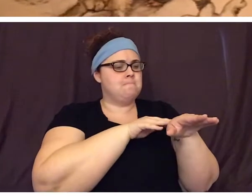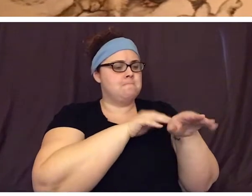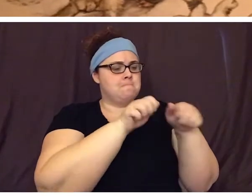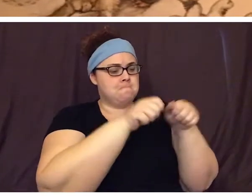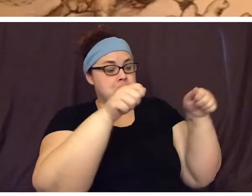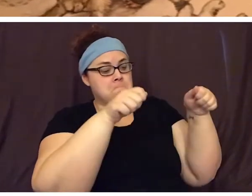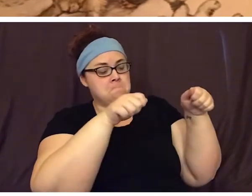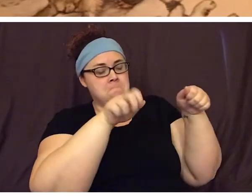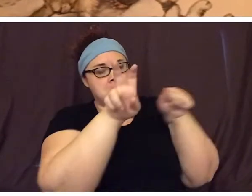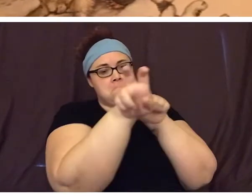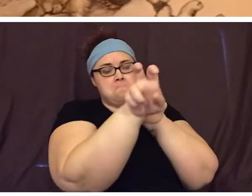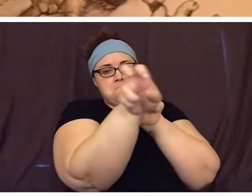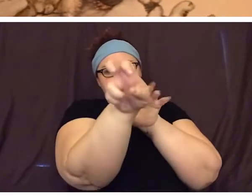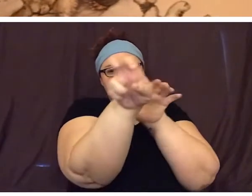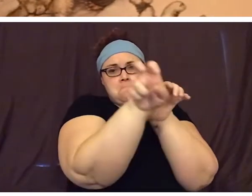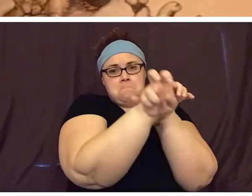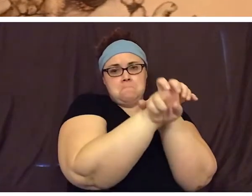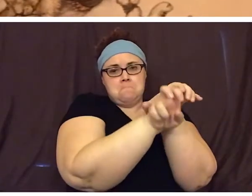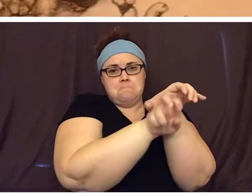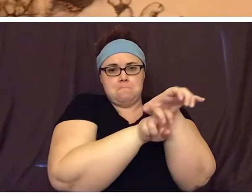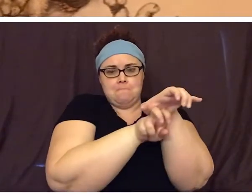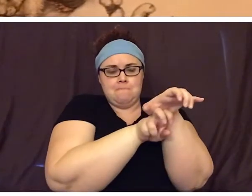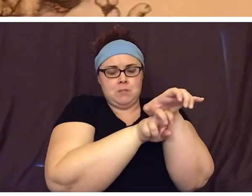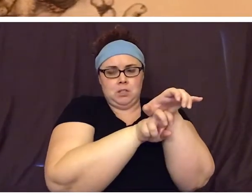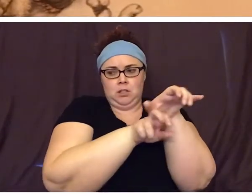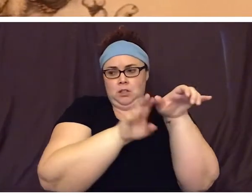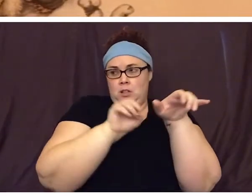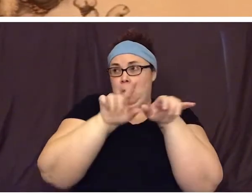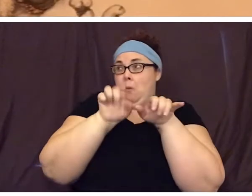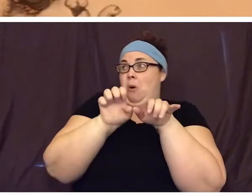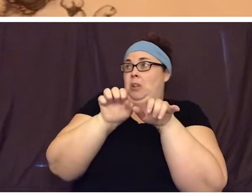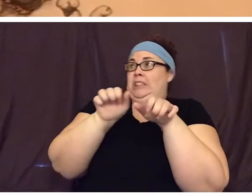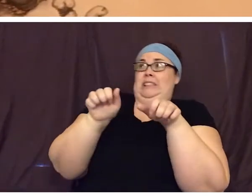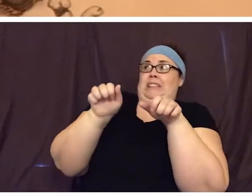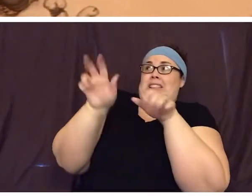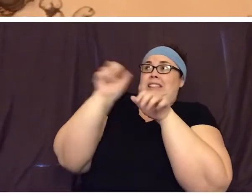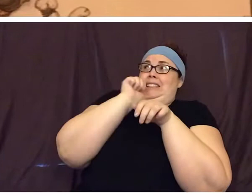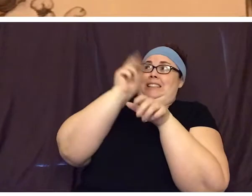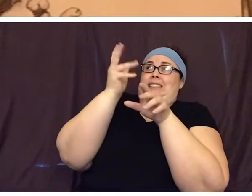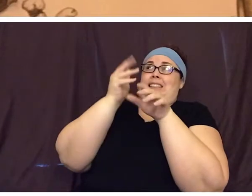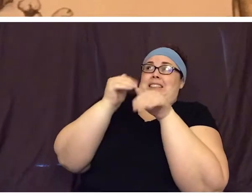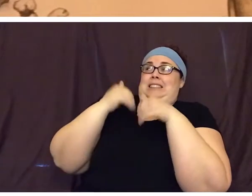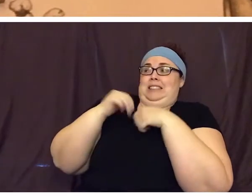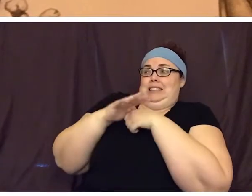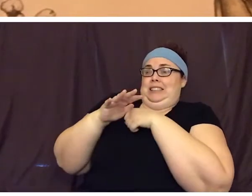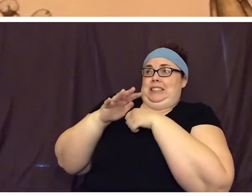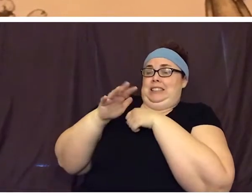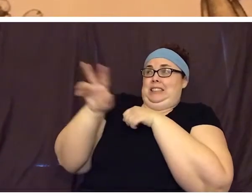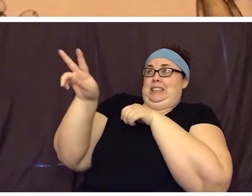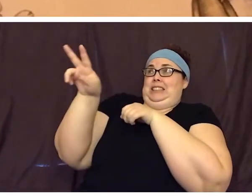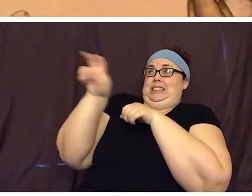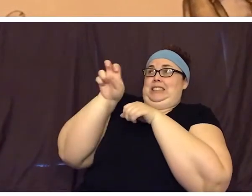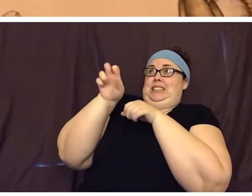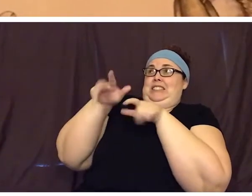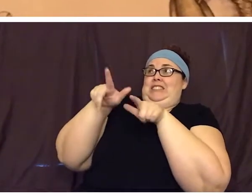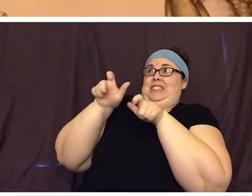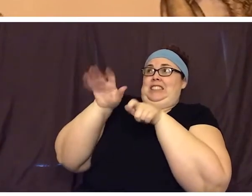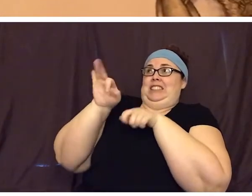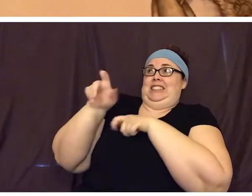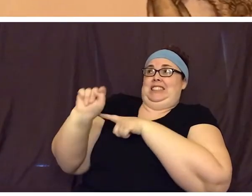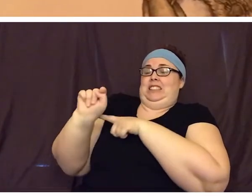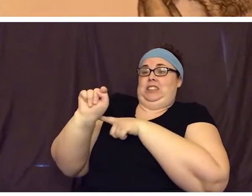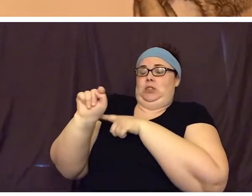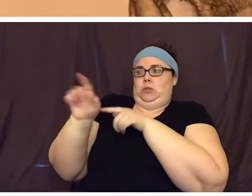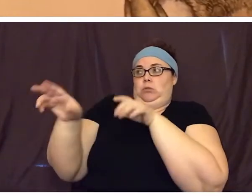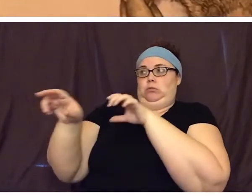he wiggled in, feet first. The mole didn't think there was room for both of them, but when he saw the rabbit's big kickers, he moved